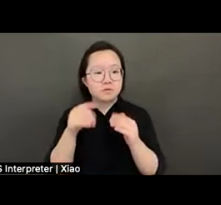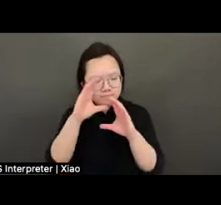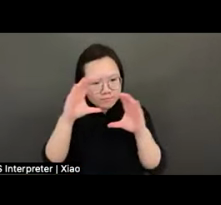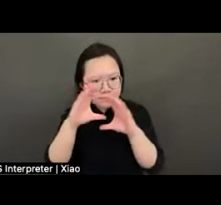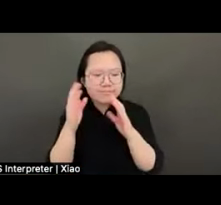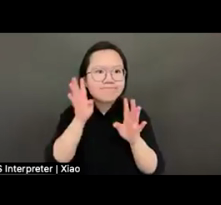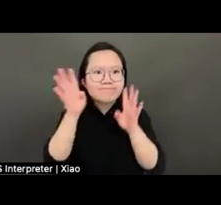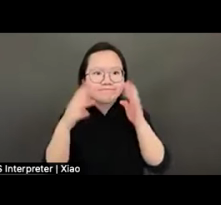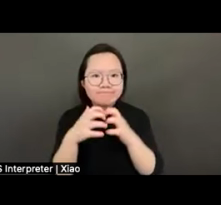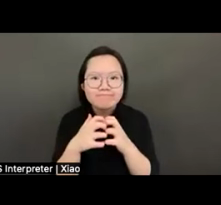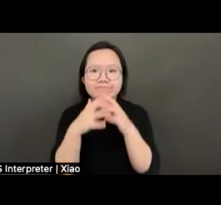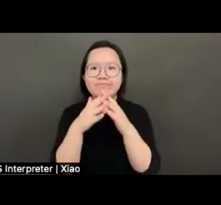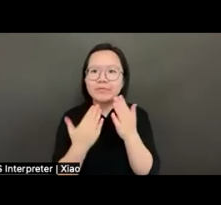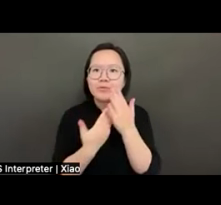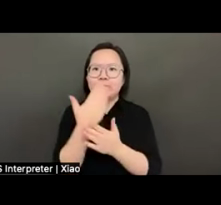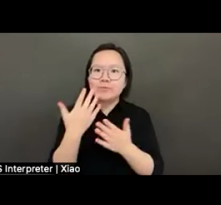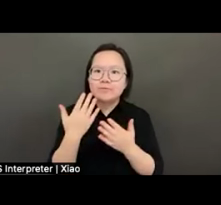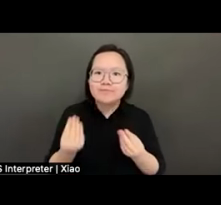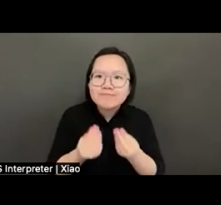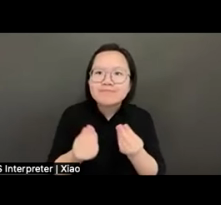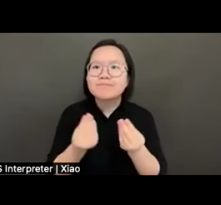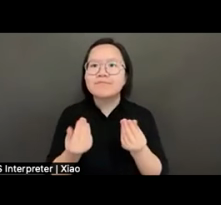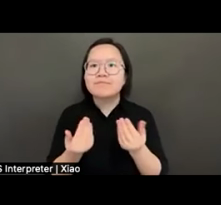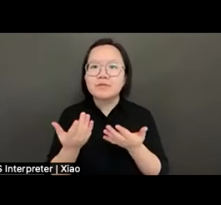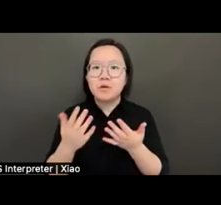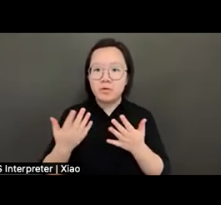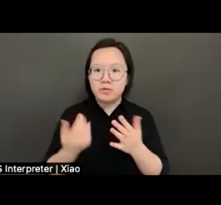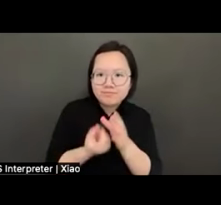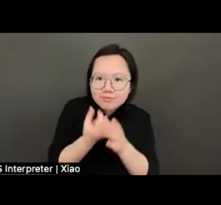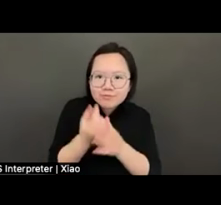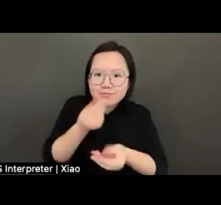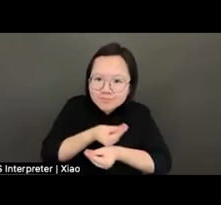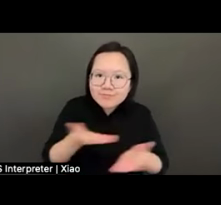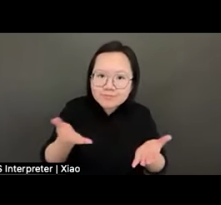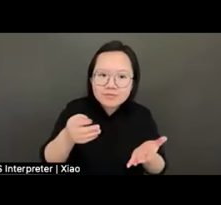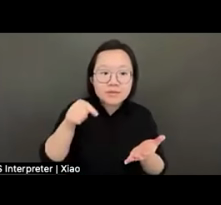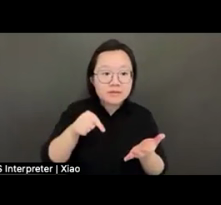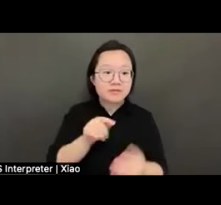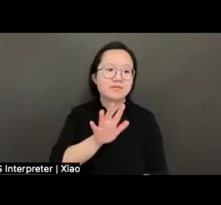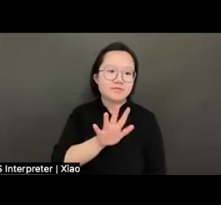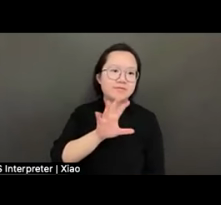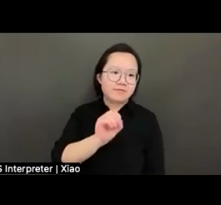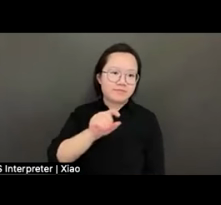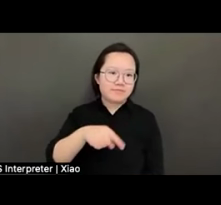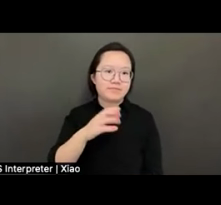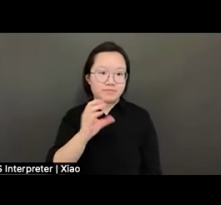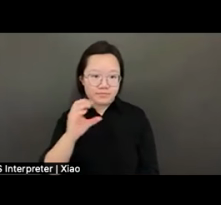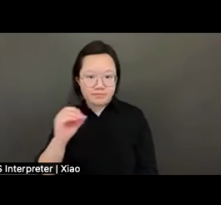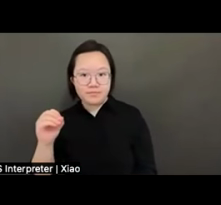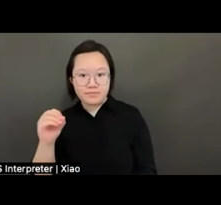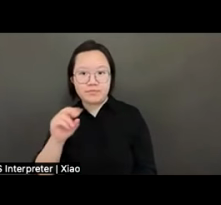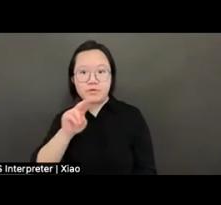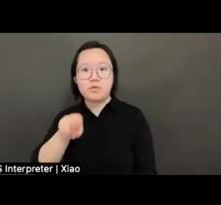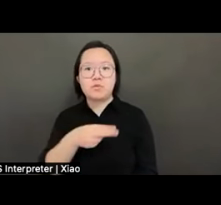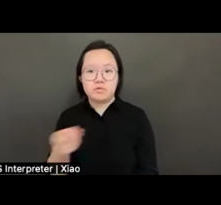implementing representation grants, so that really focus on marginalized youth. So for marginalized youth to do advocacy, to raise